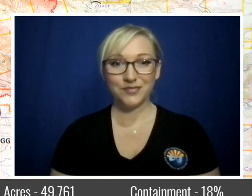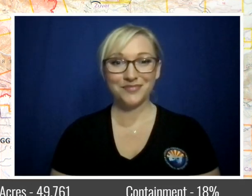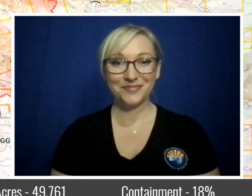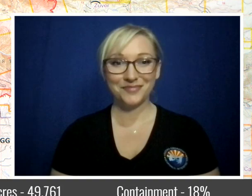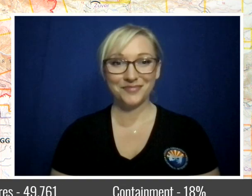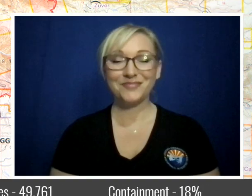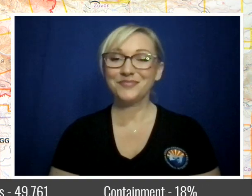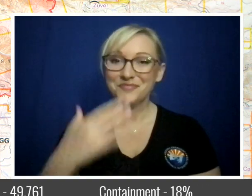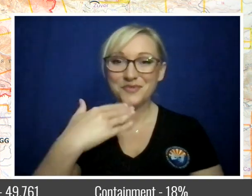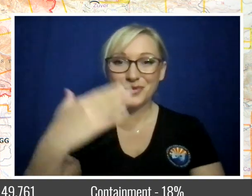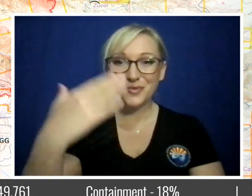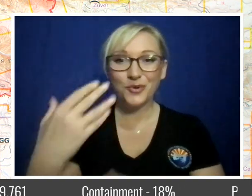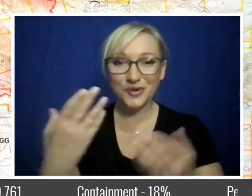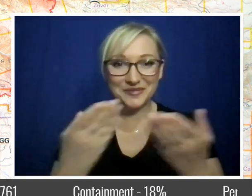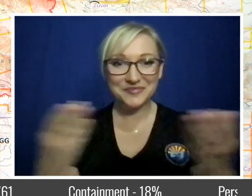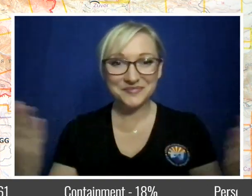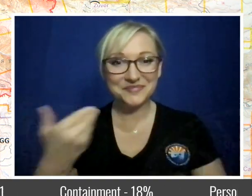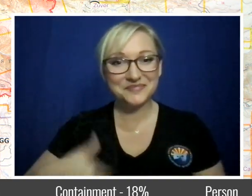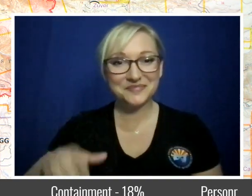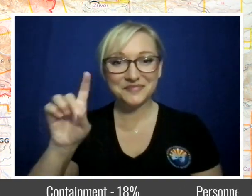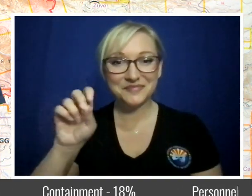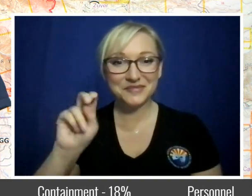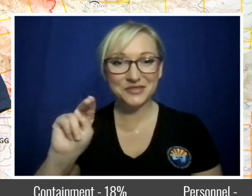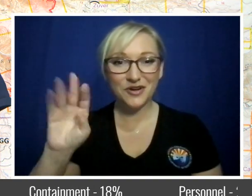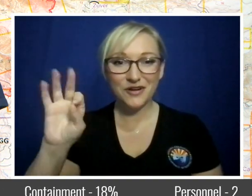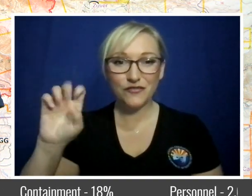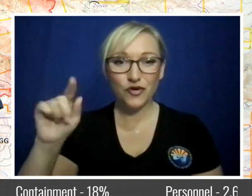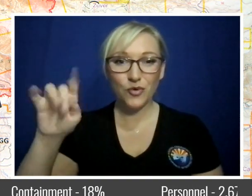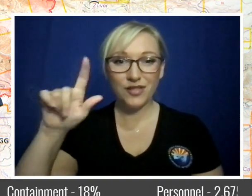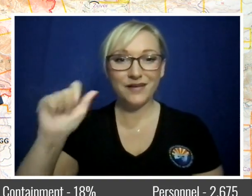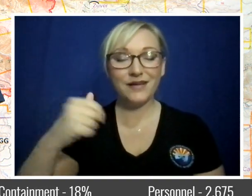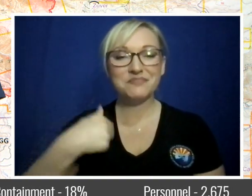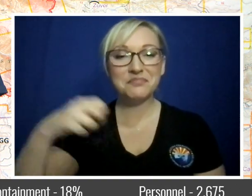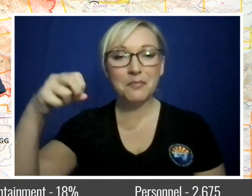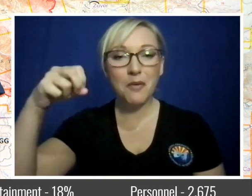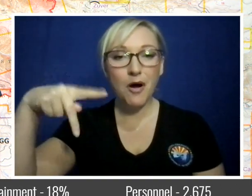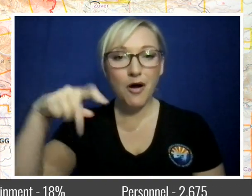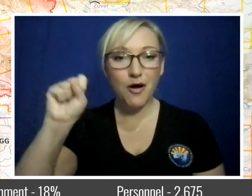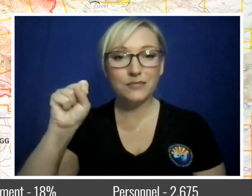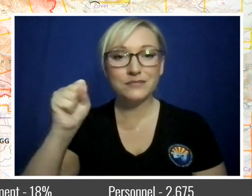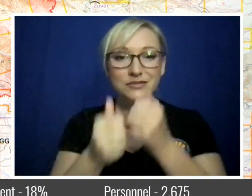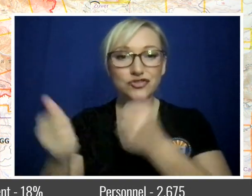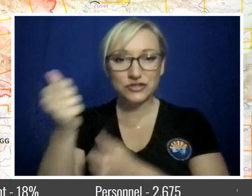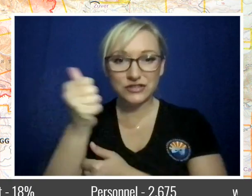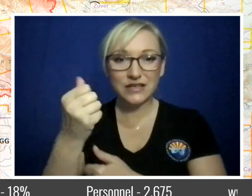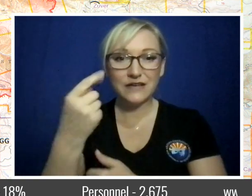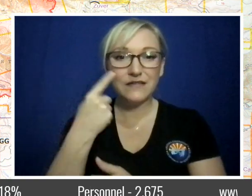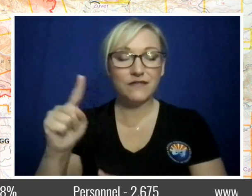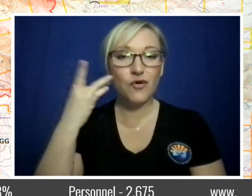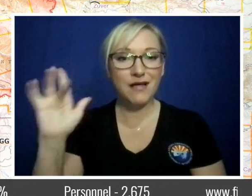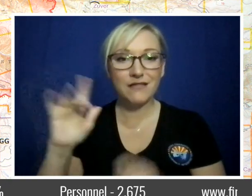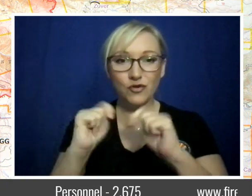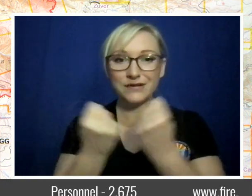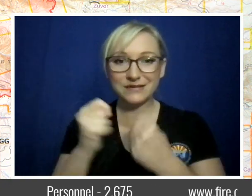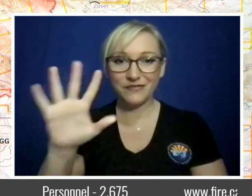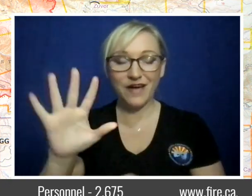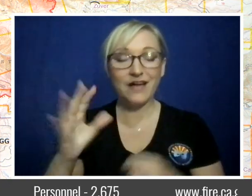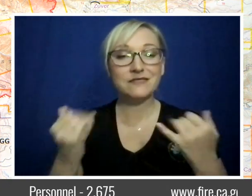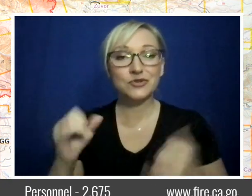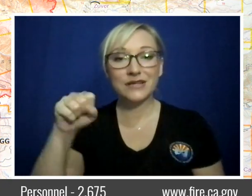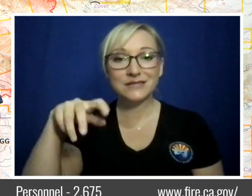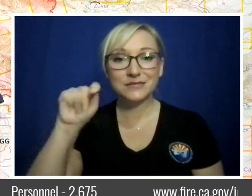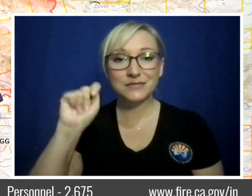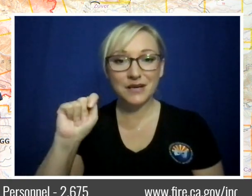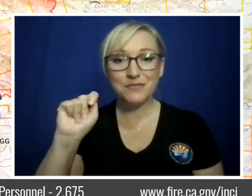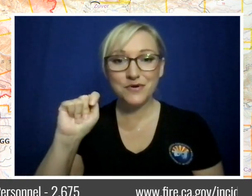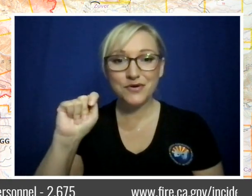All right, good morning, everybody. Don Fregulia, Operations Section Chief for California Team 5. Today is September 13th, 2022. The